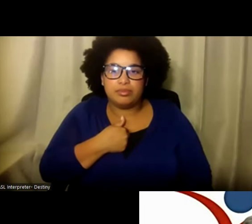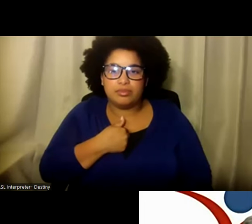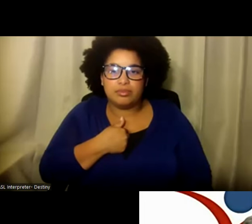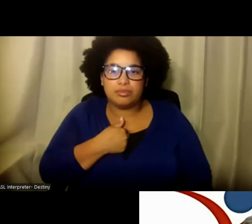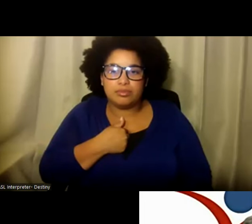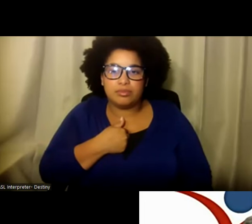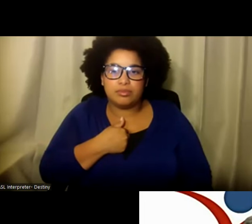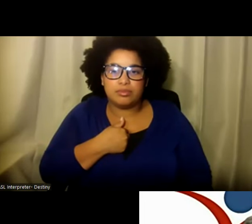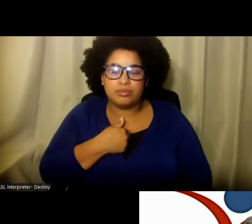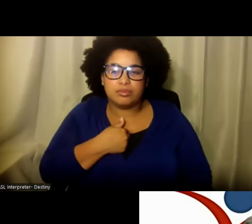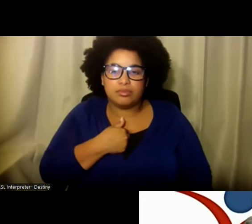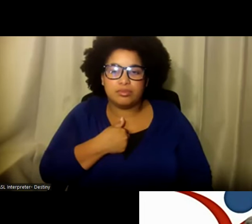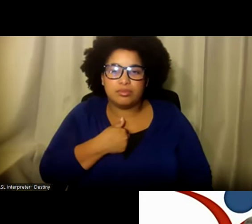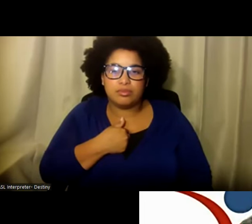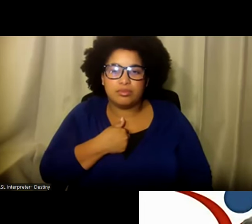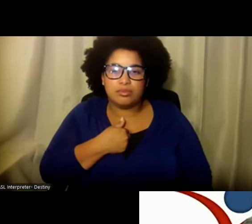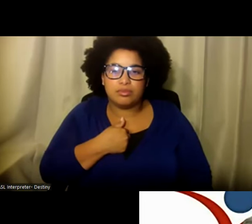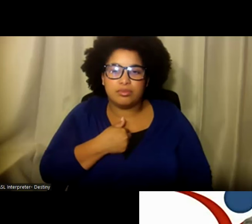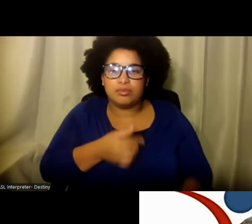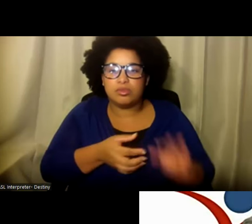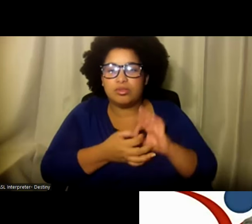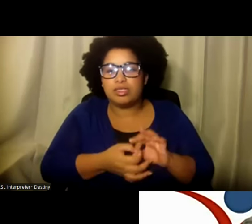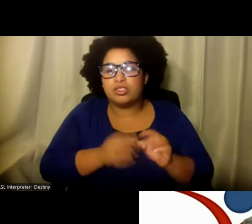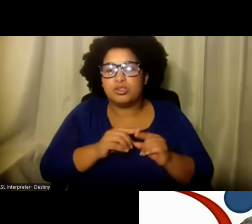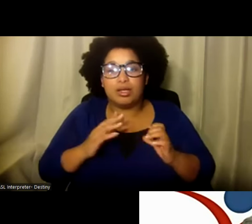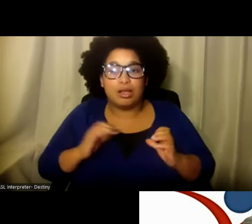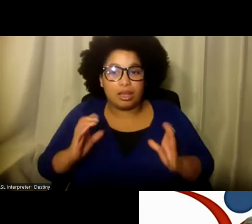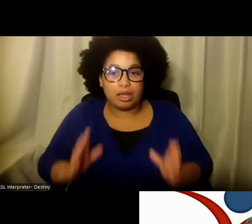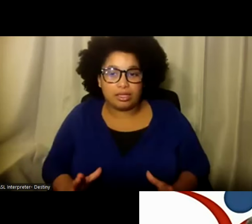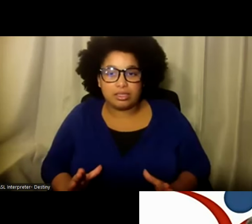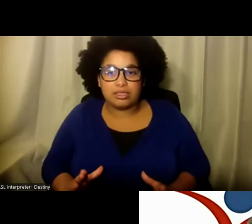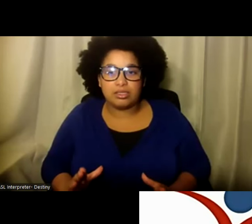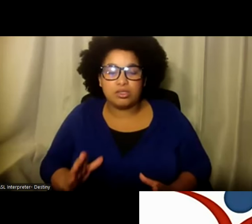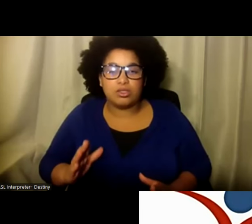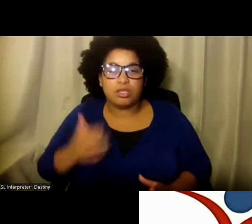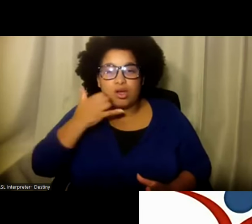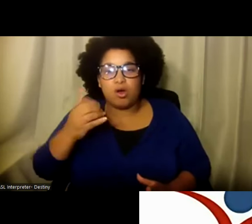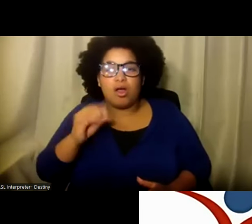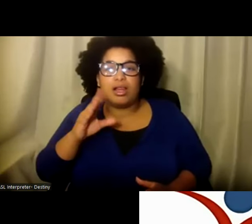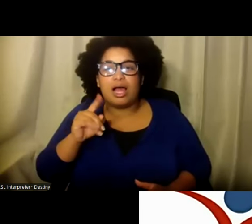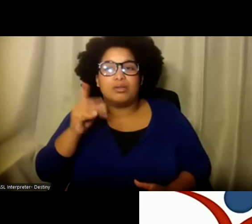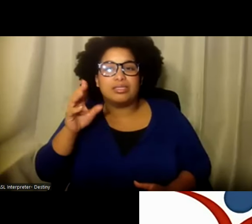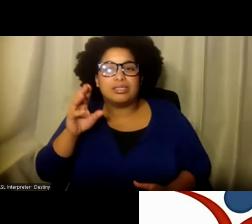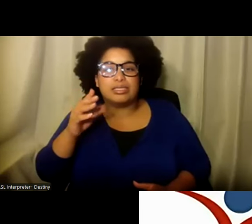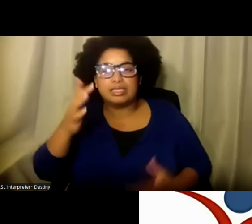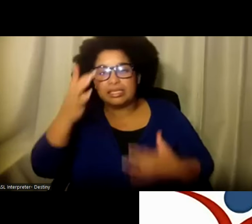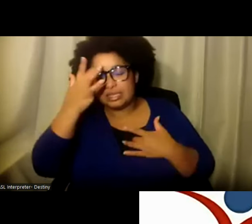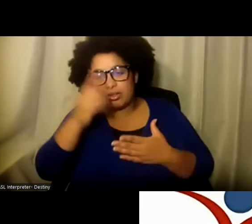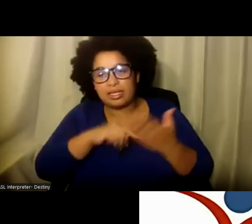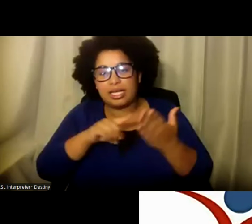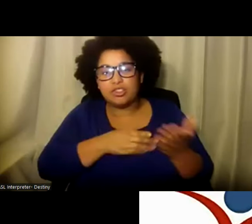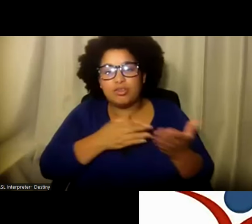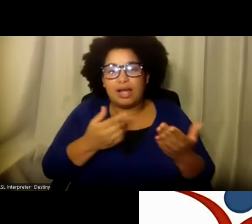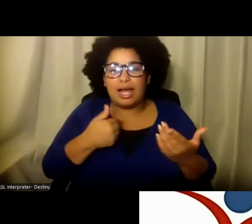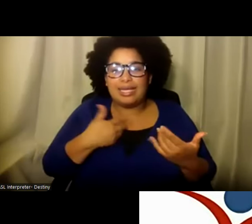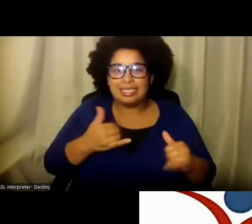when it comes to sometimes the clients call out sick or they cancel service. I'm able to